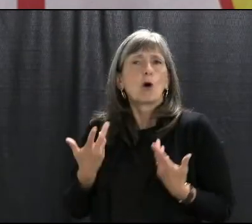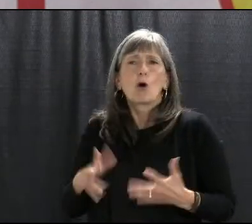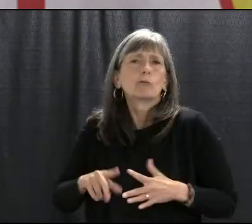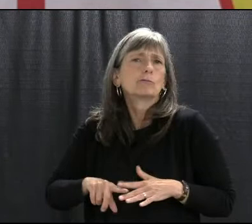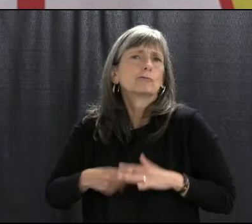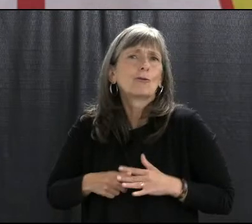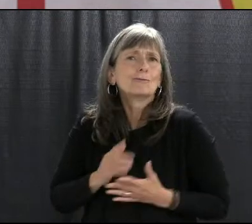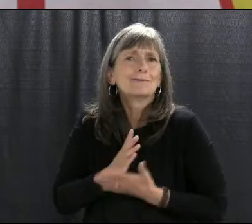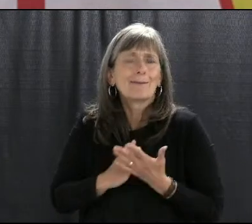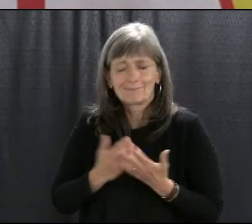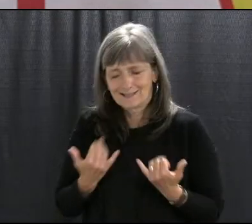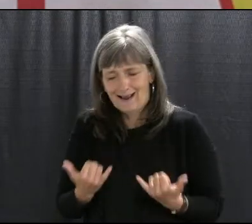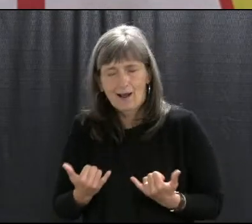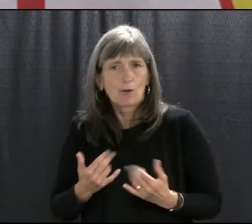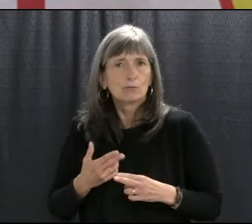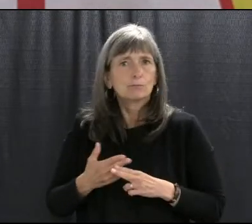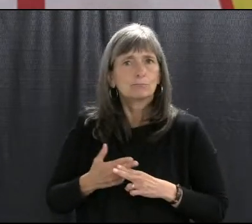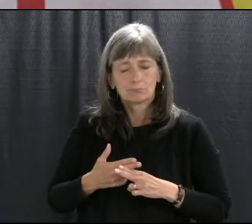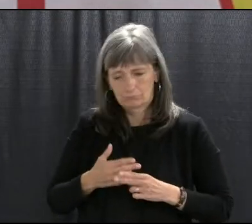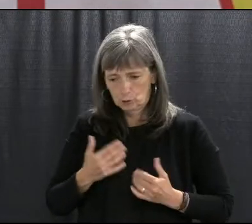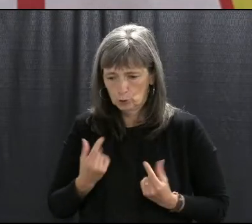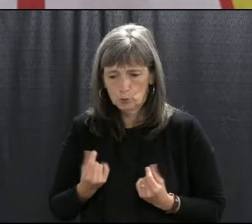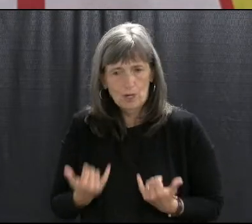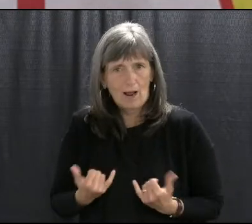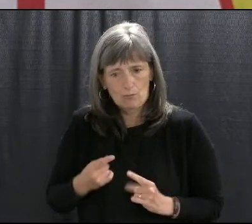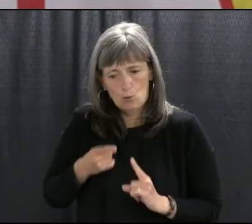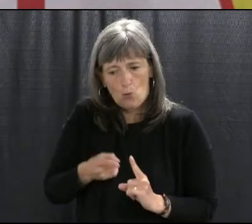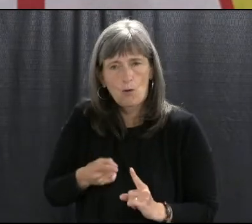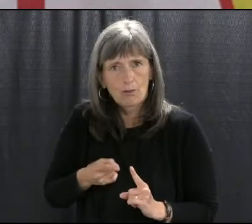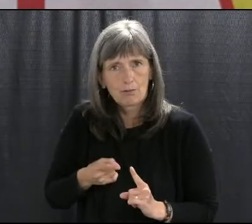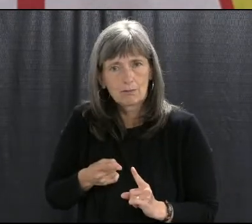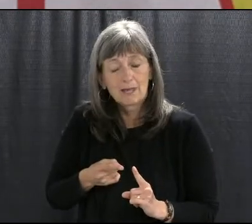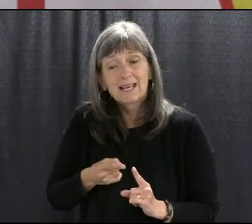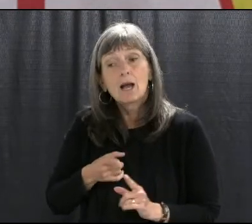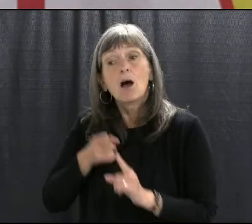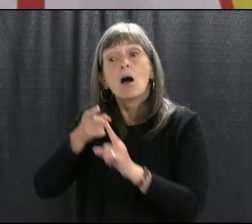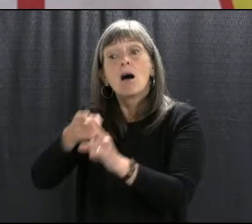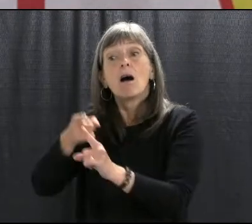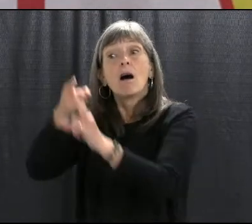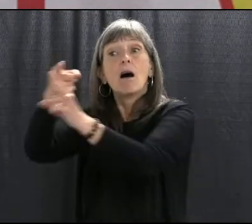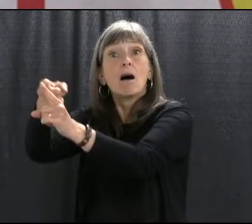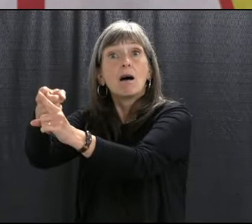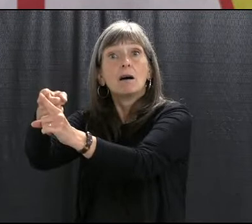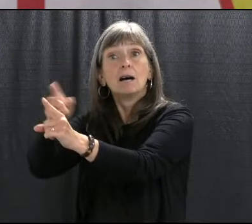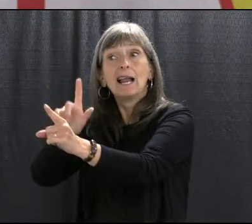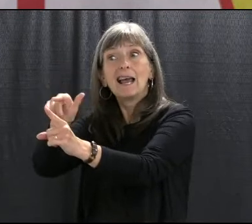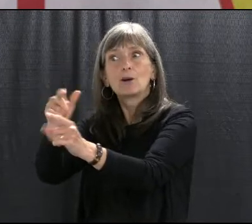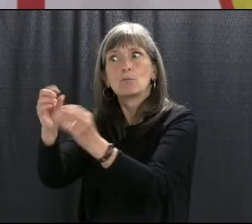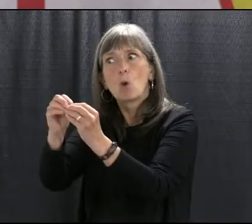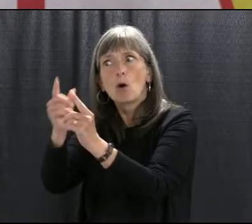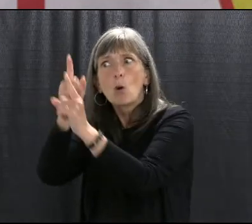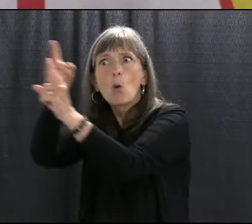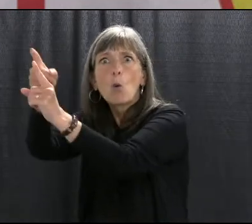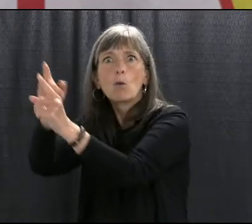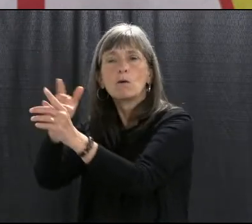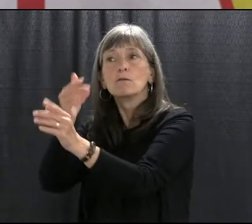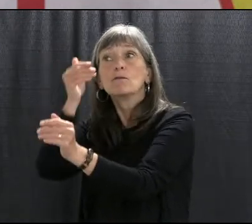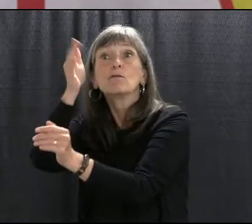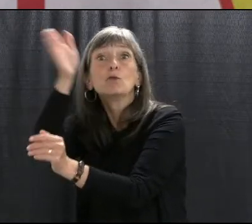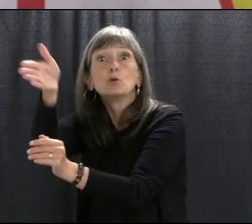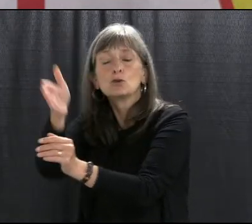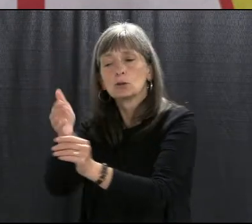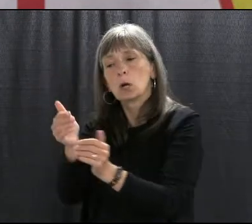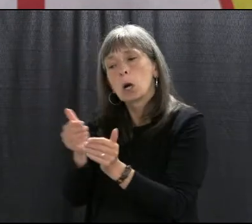already doing some of the shorter term goals. The medium and longer term, we have a dedicated